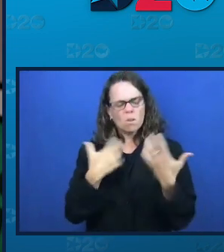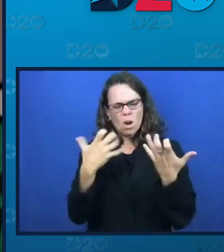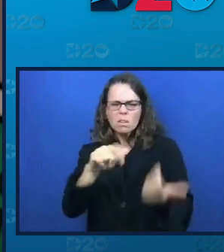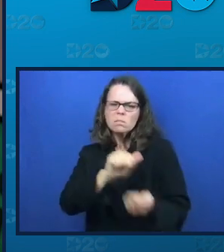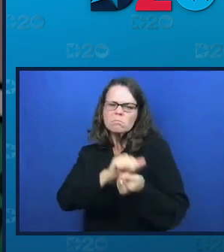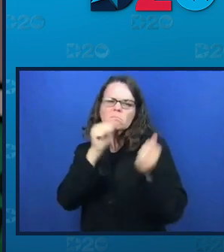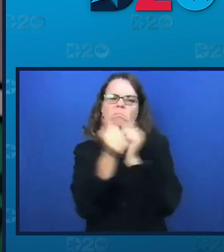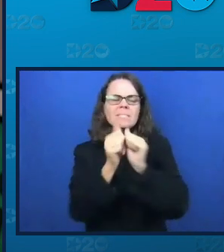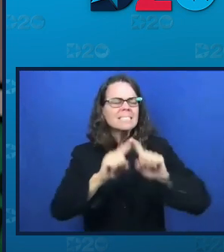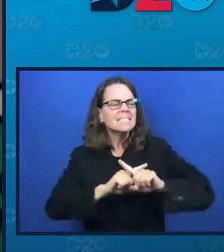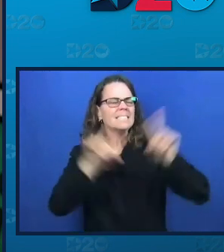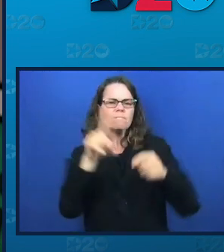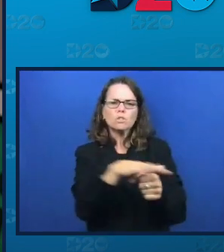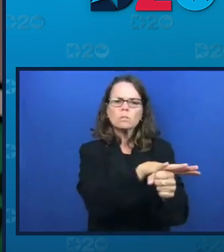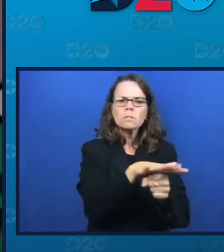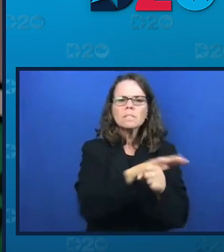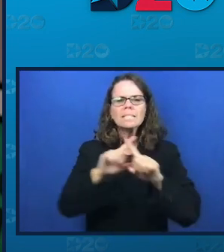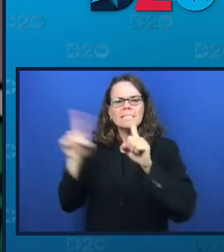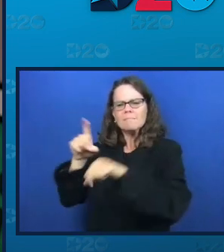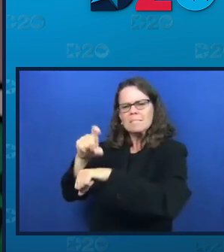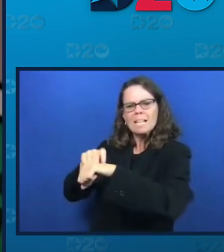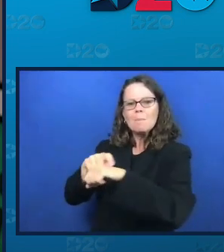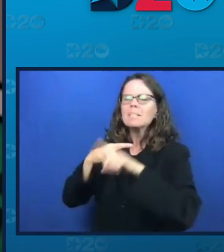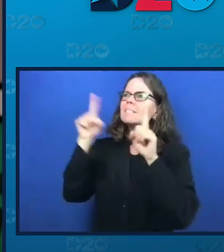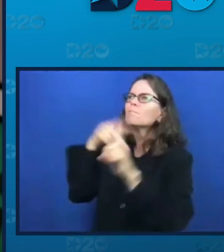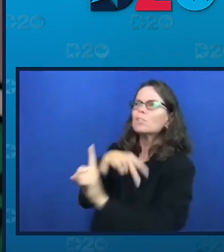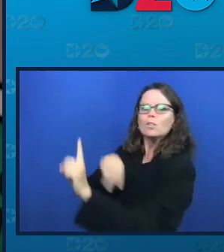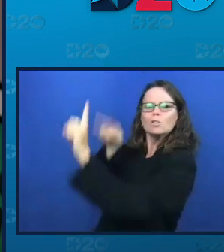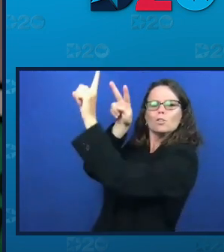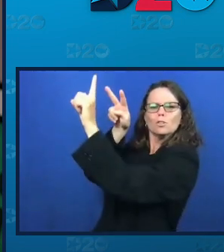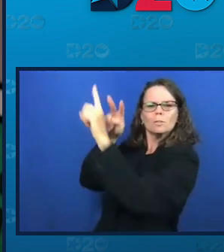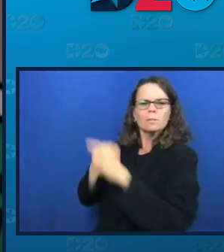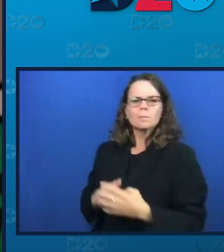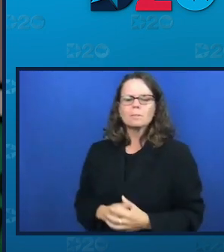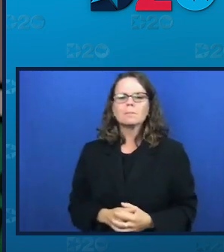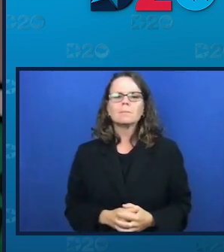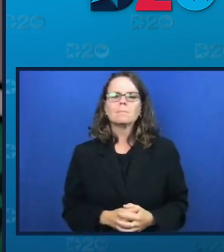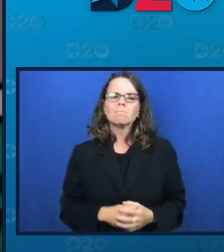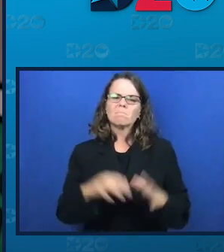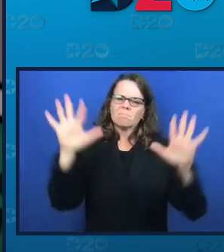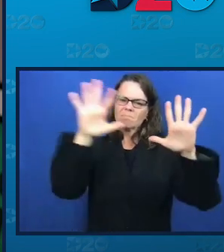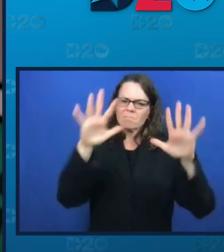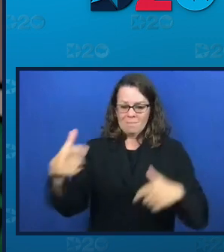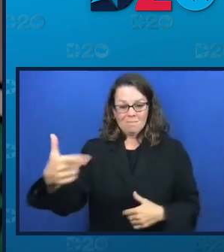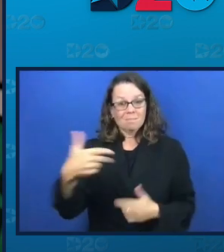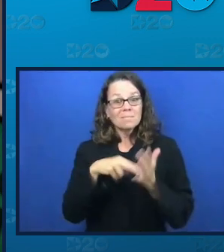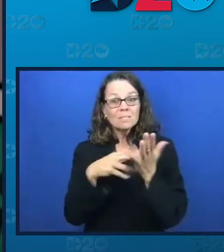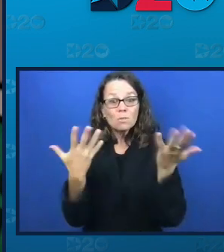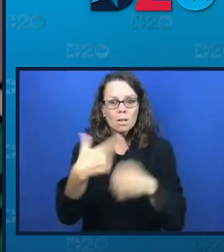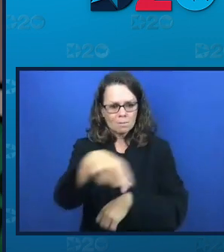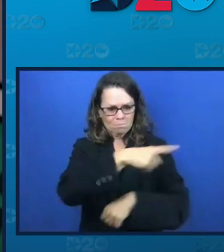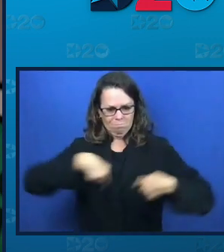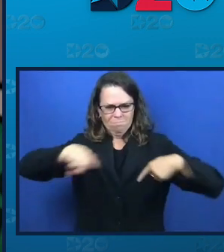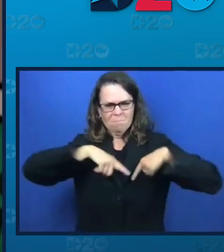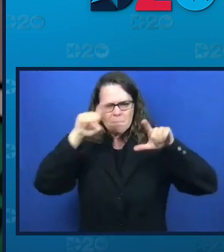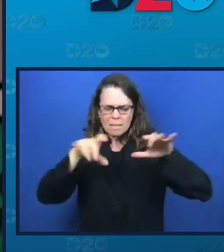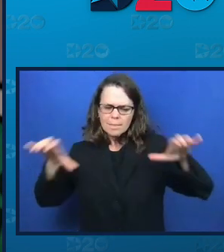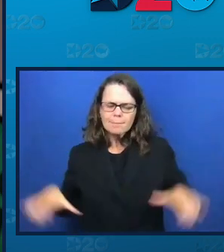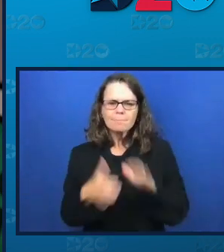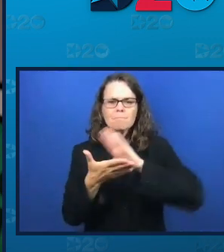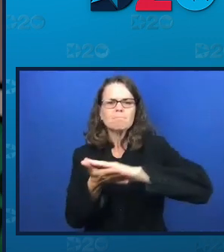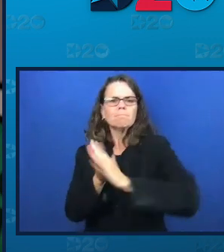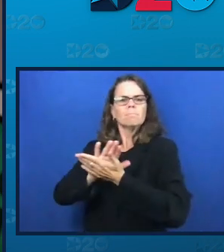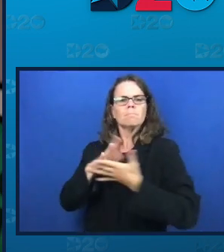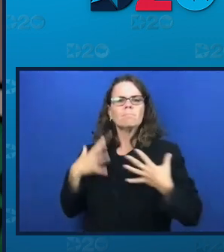heroes. We must be the heroes of our generation because we too are America.